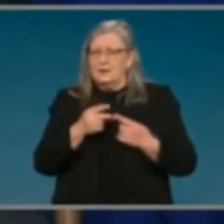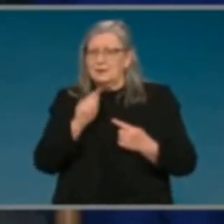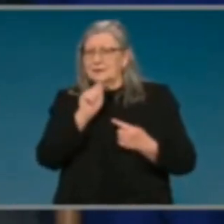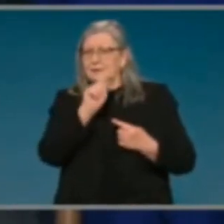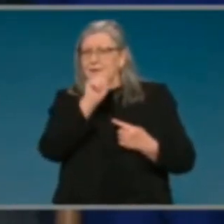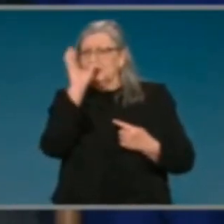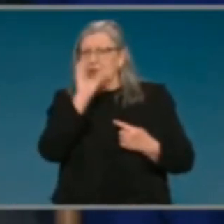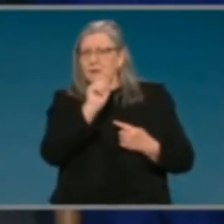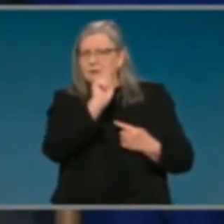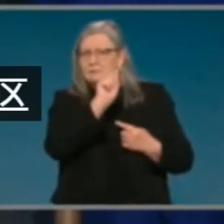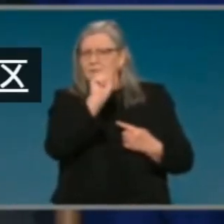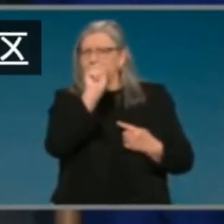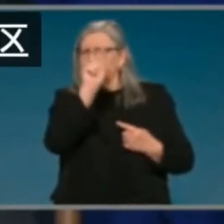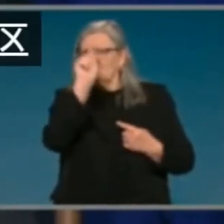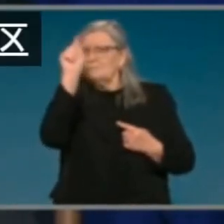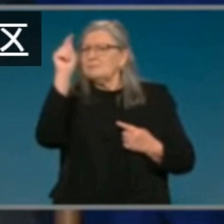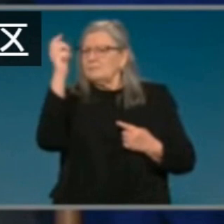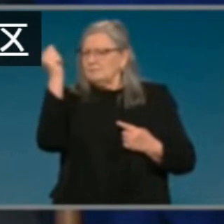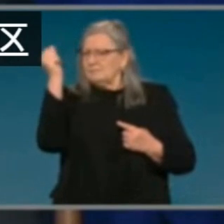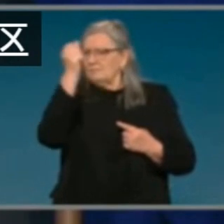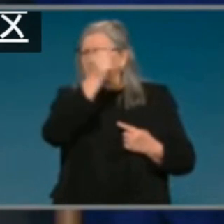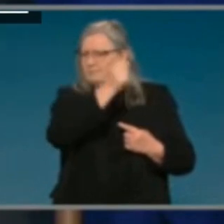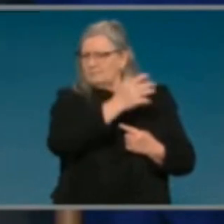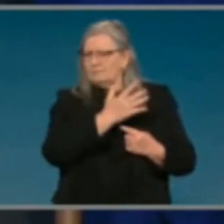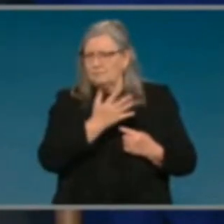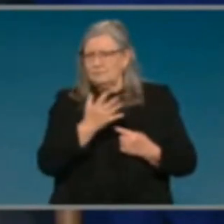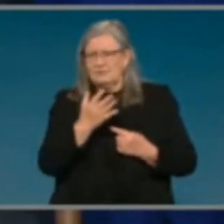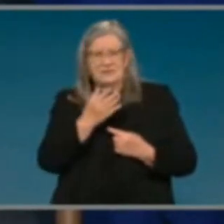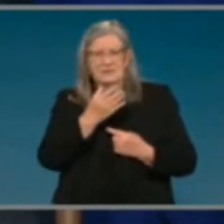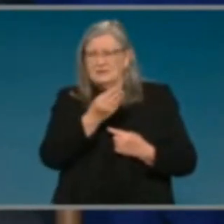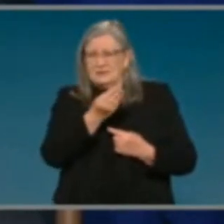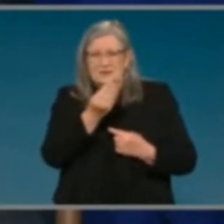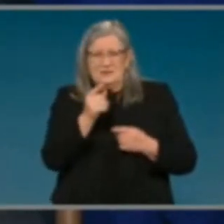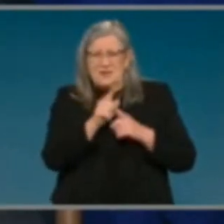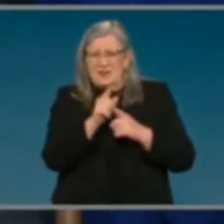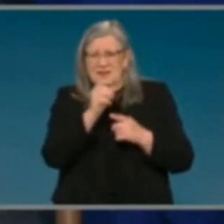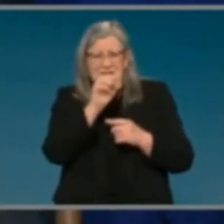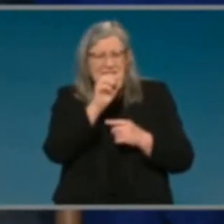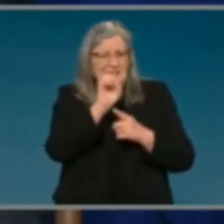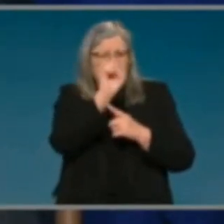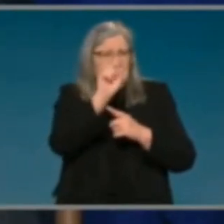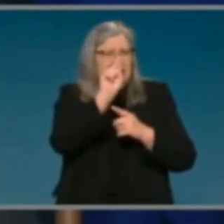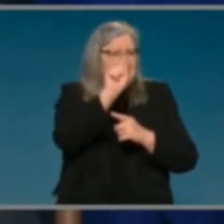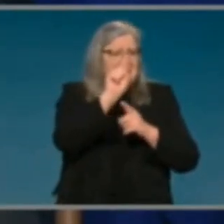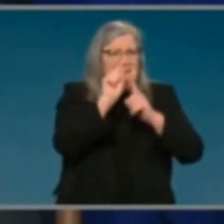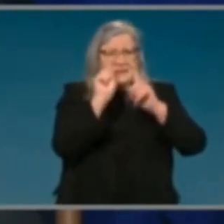handfuls of cases from parts of Europe and so forth, very small numbers at the moment. So I think... And what we know